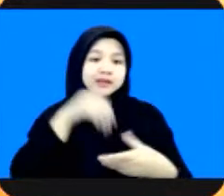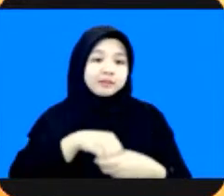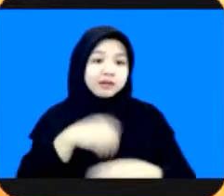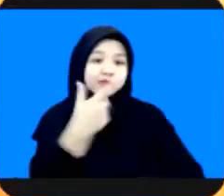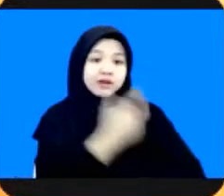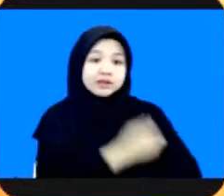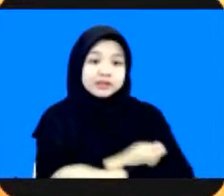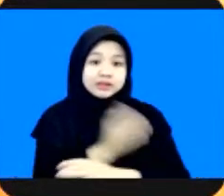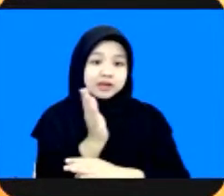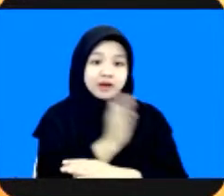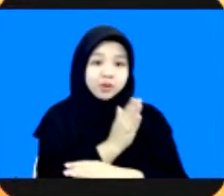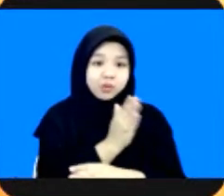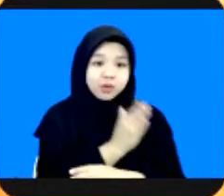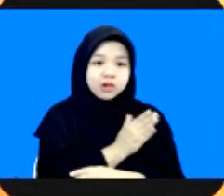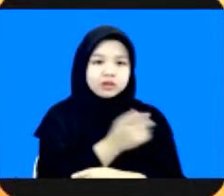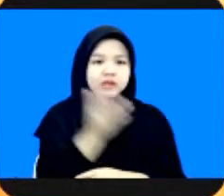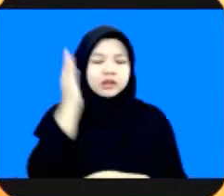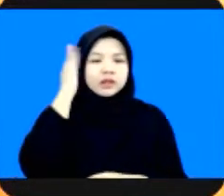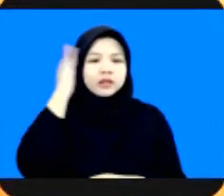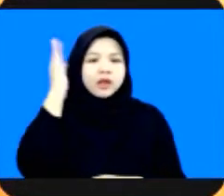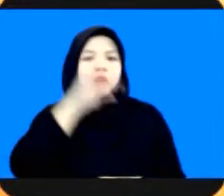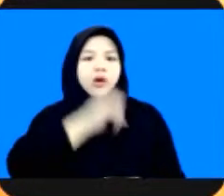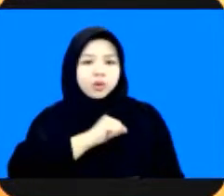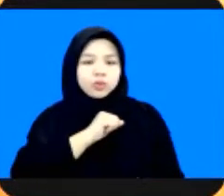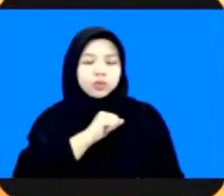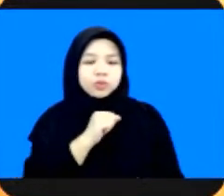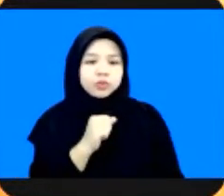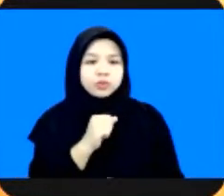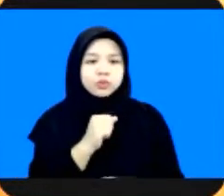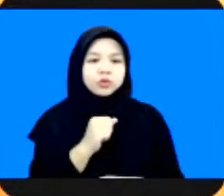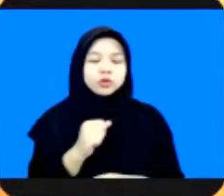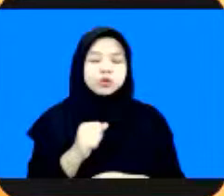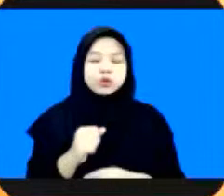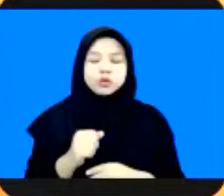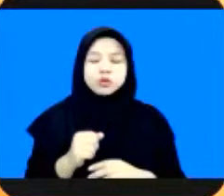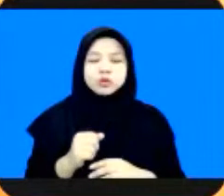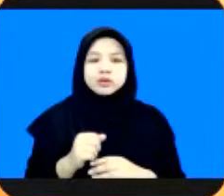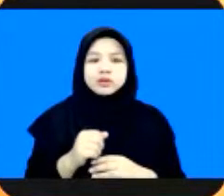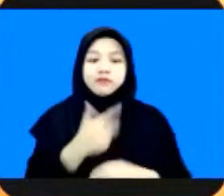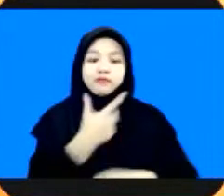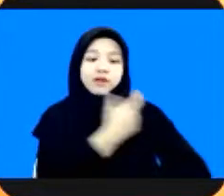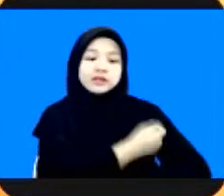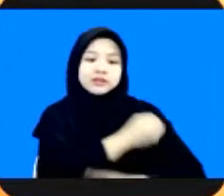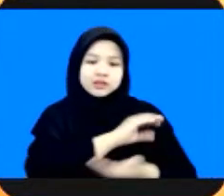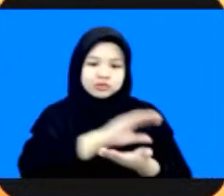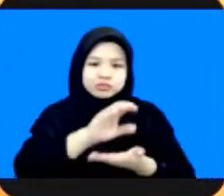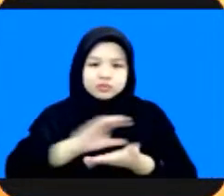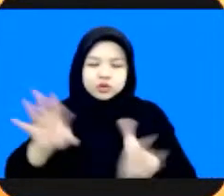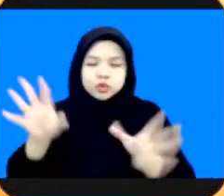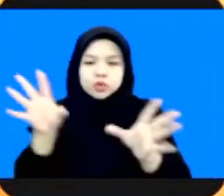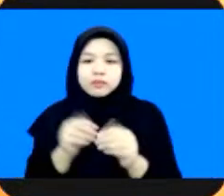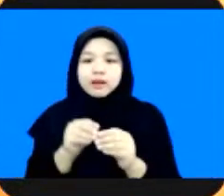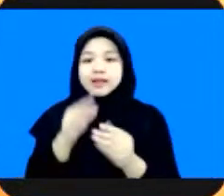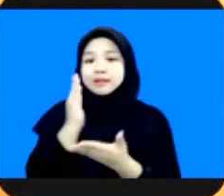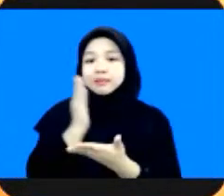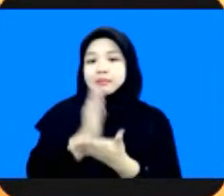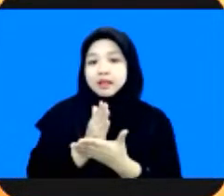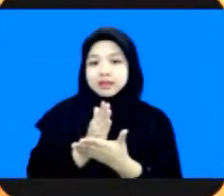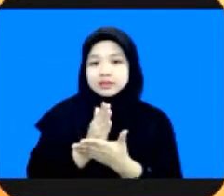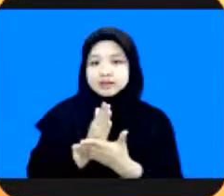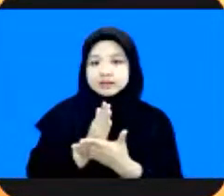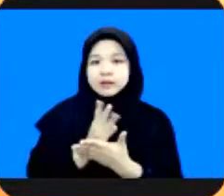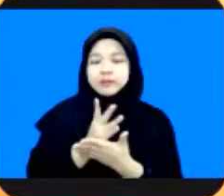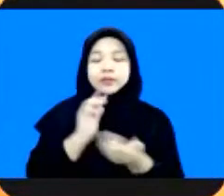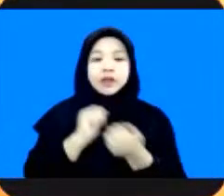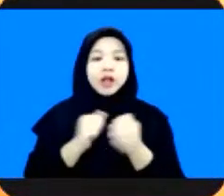that the vaccine supply is still very limited at the time, the COVID-19 vaccine acceptance